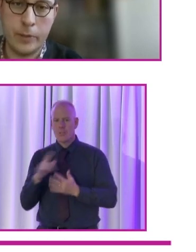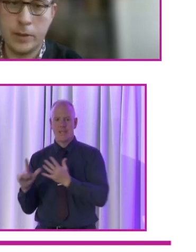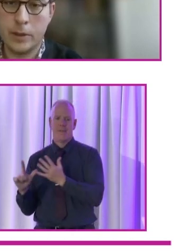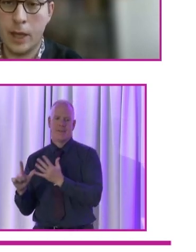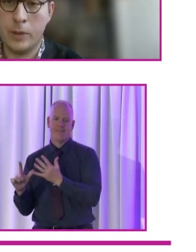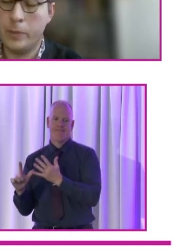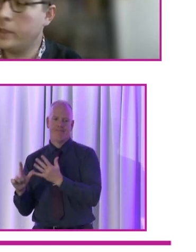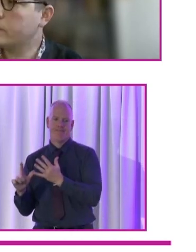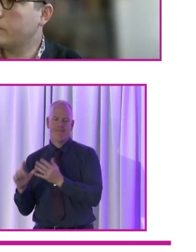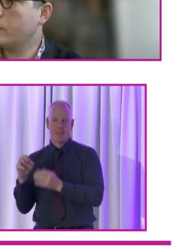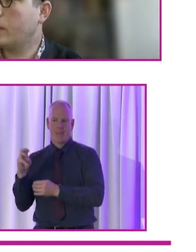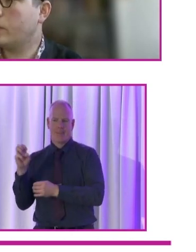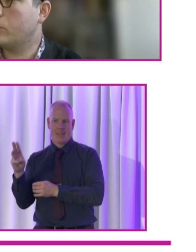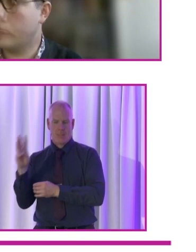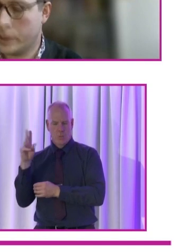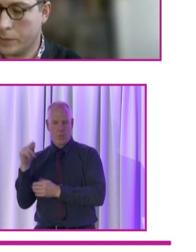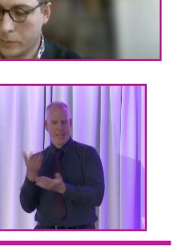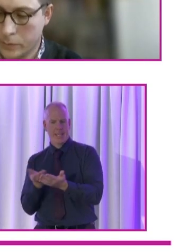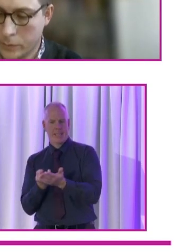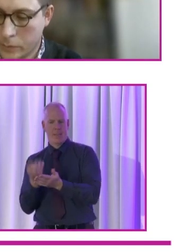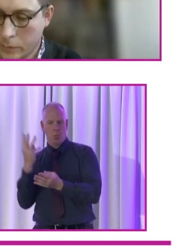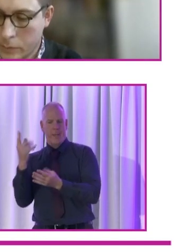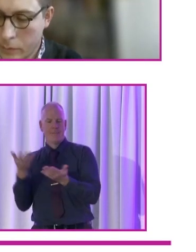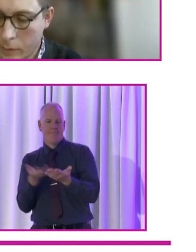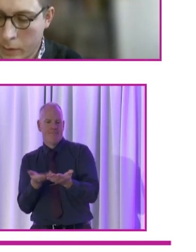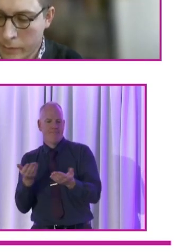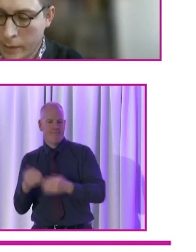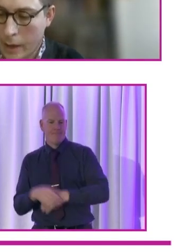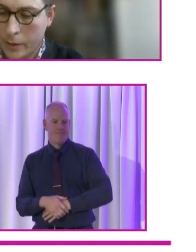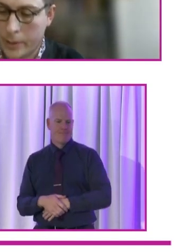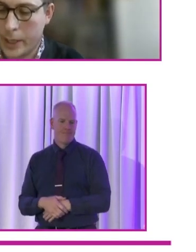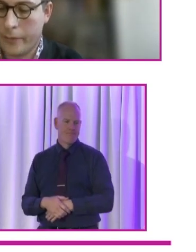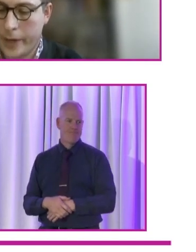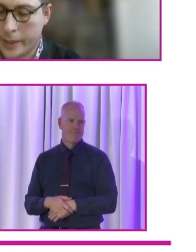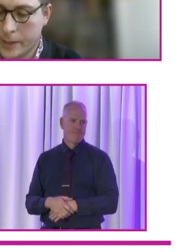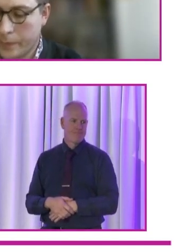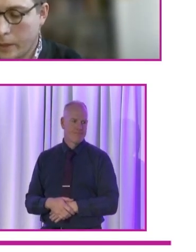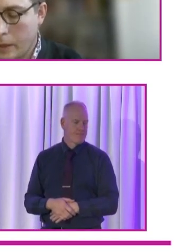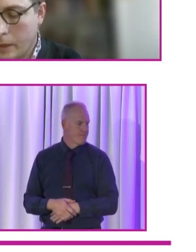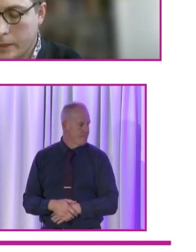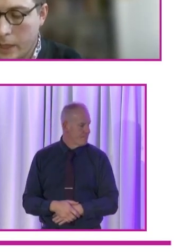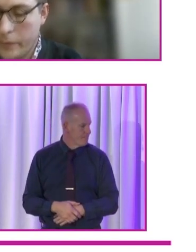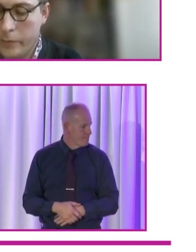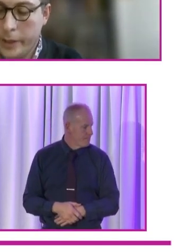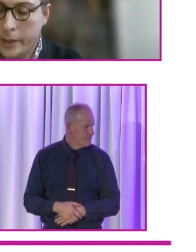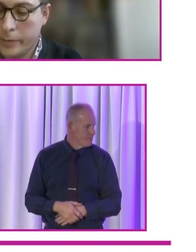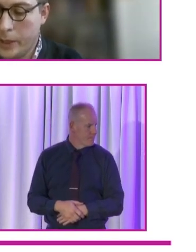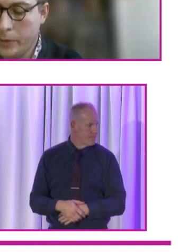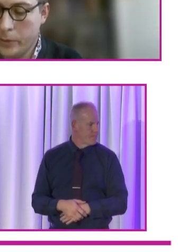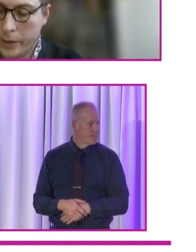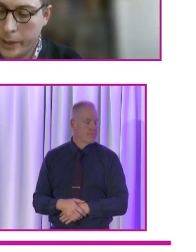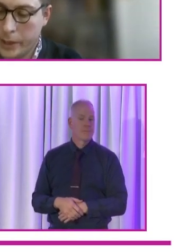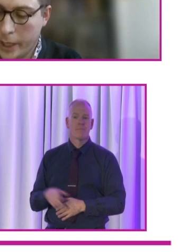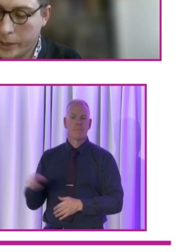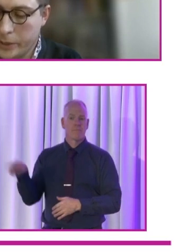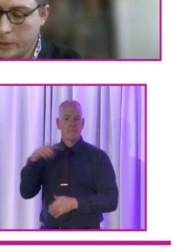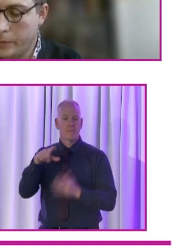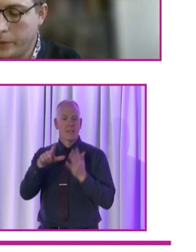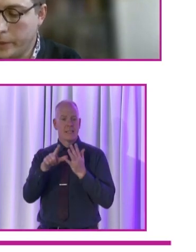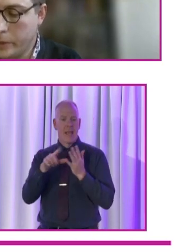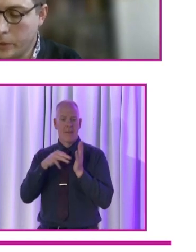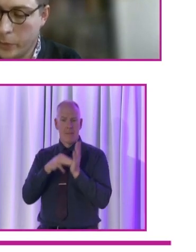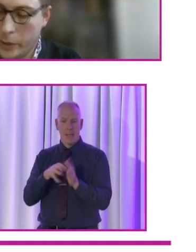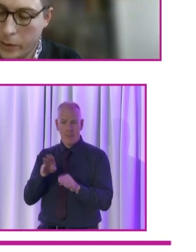7 disabled MEPs at the moment. Some other facts. 7 million people with